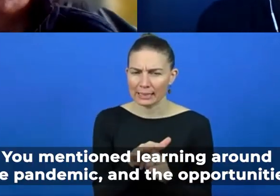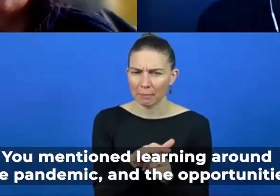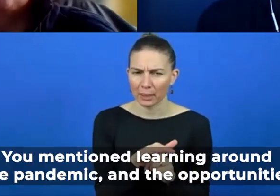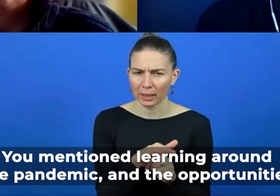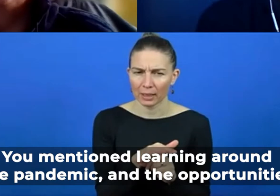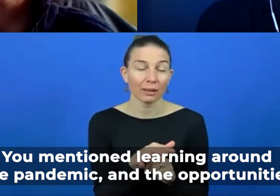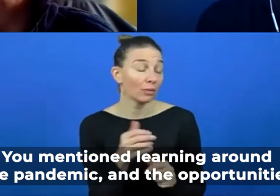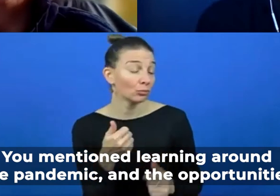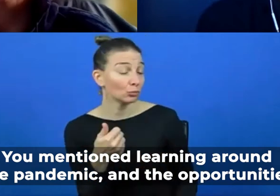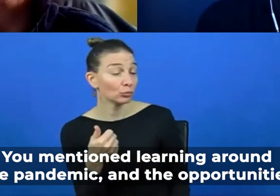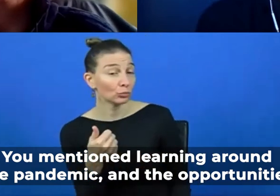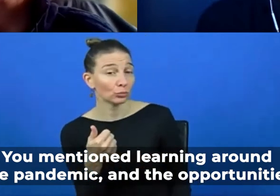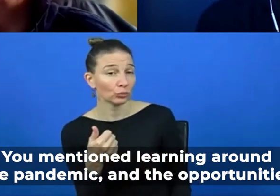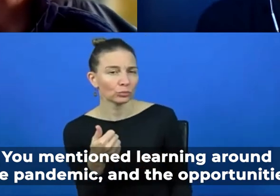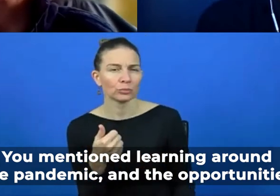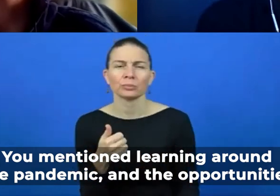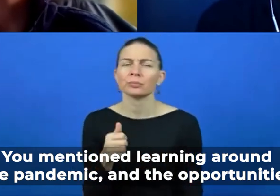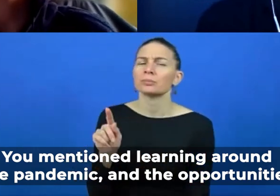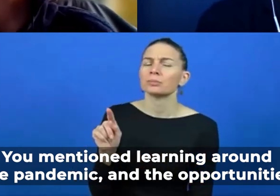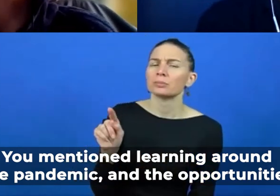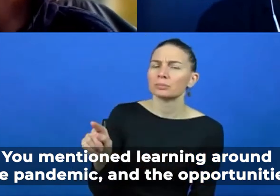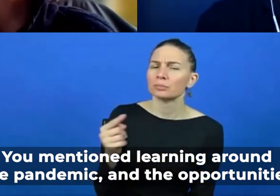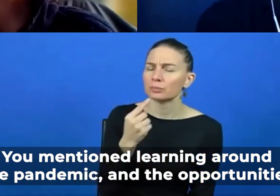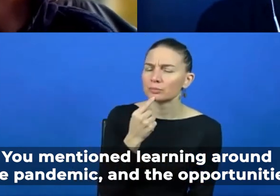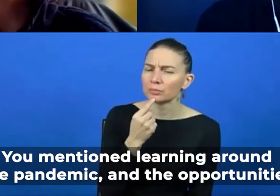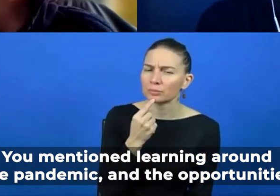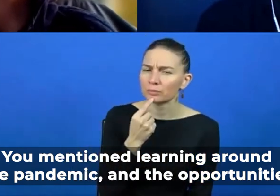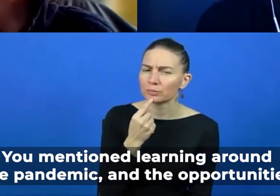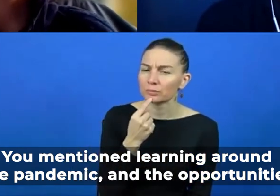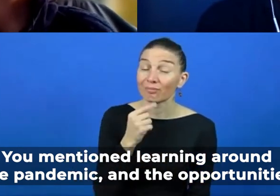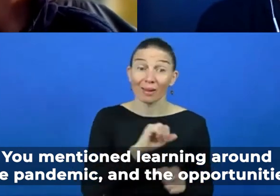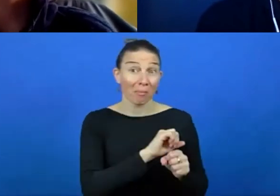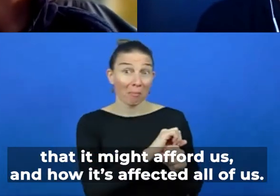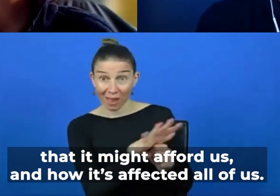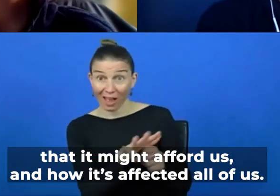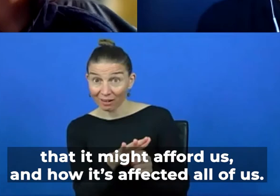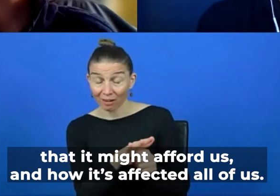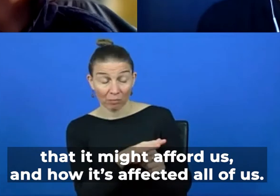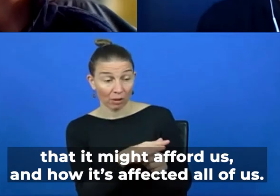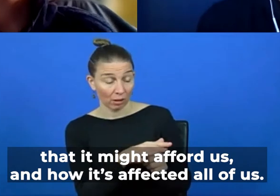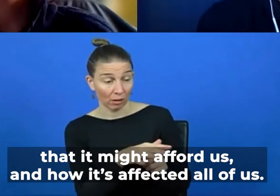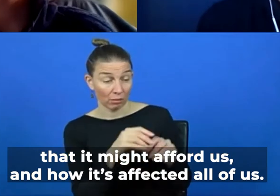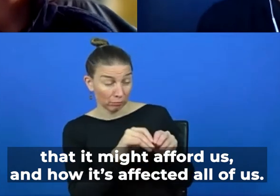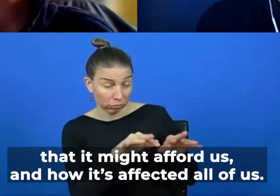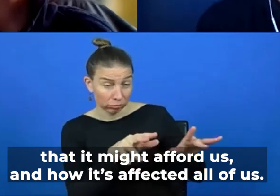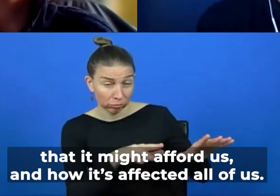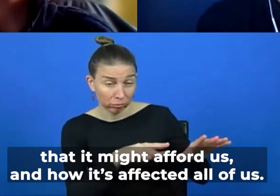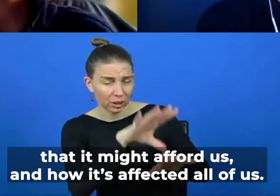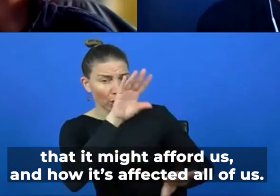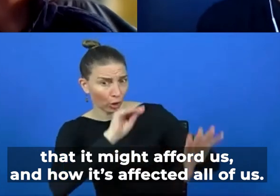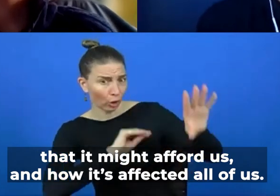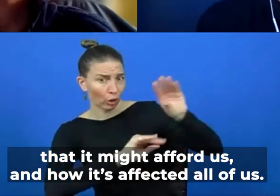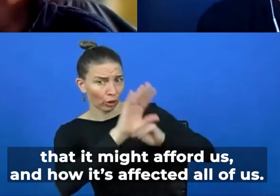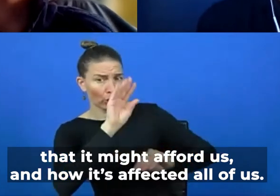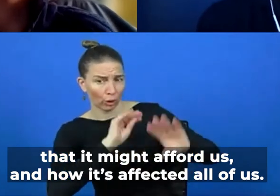you mentioned learning around the pandemic and the kind of opportunities that it might afford us and how